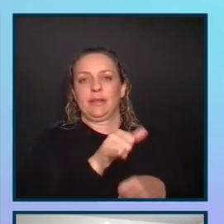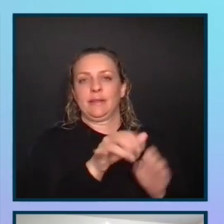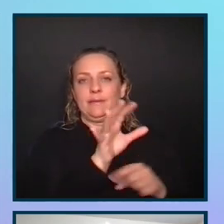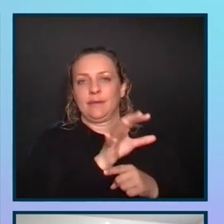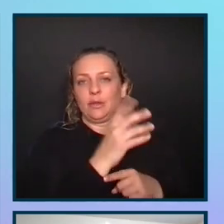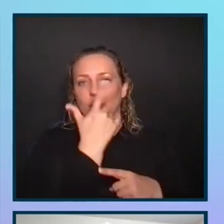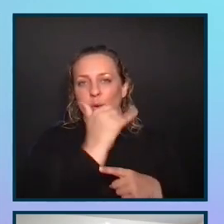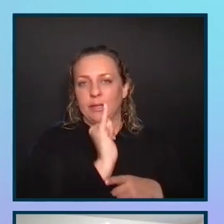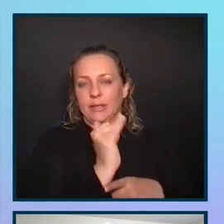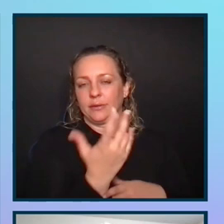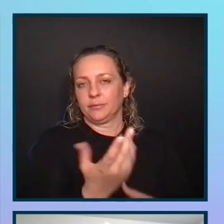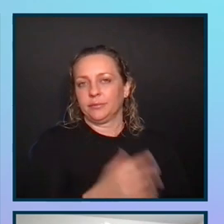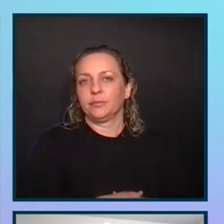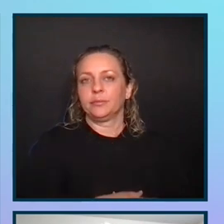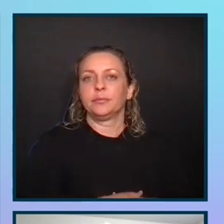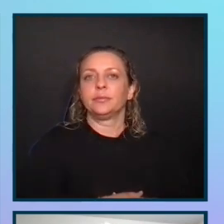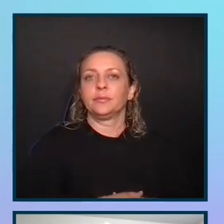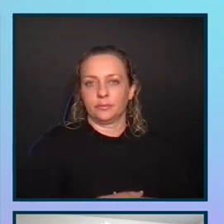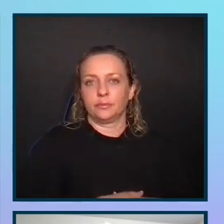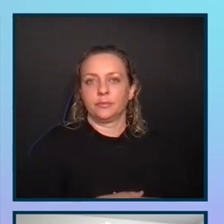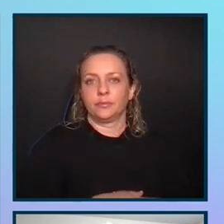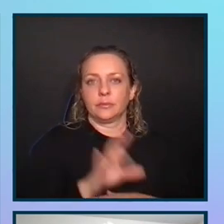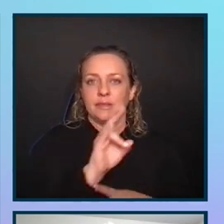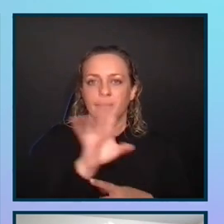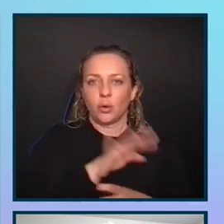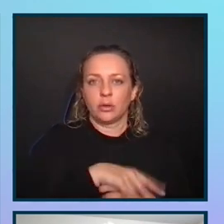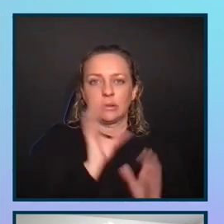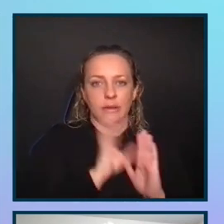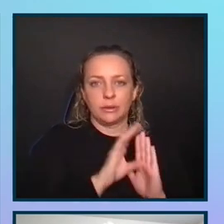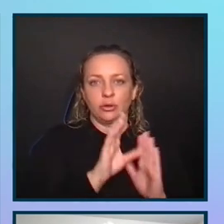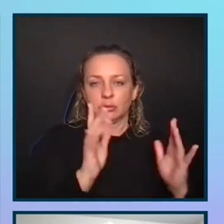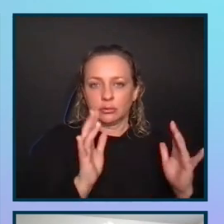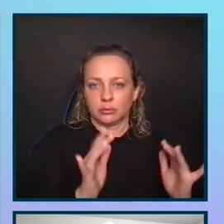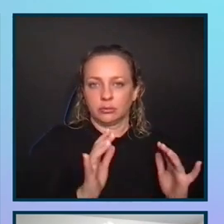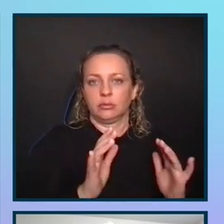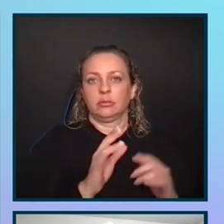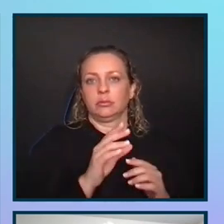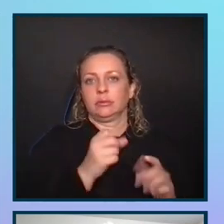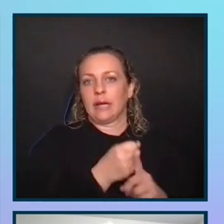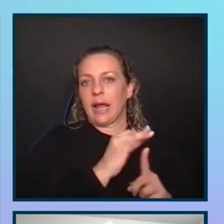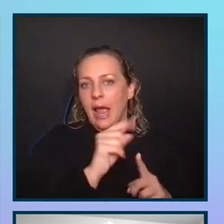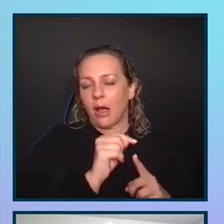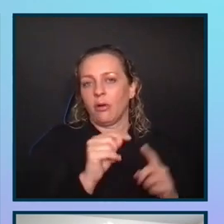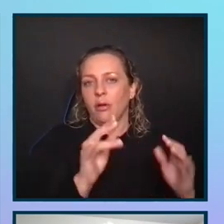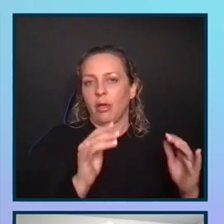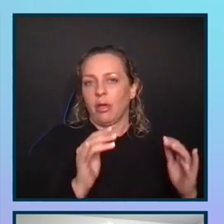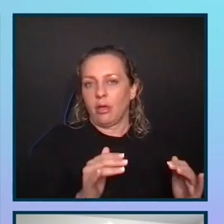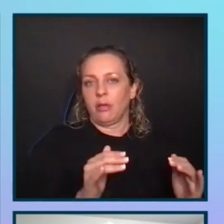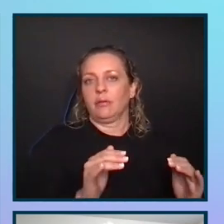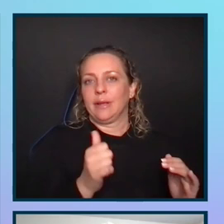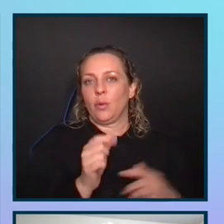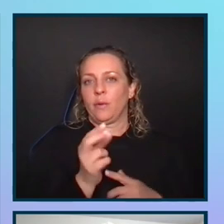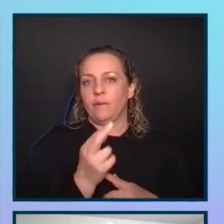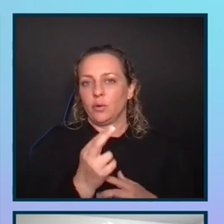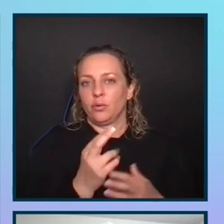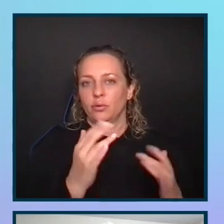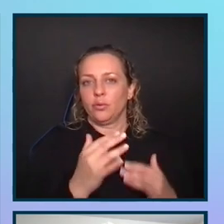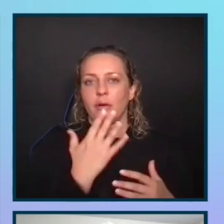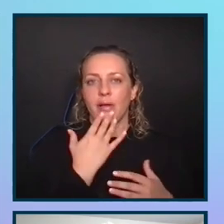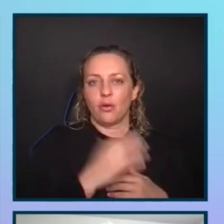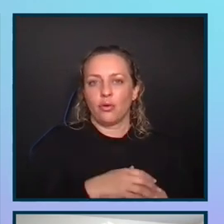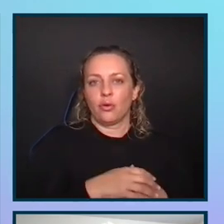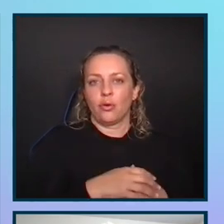Select color. 74. Image. Eyeglass. Knockout. Heading level 1. 10 reviews. Color. 10 review.